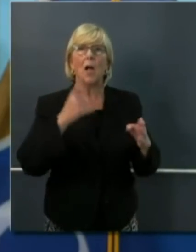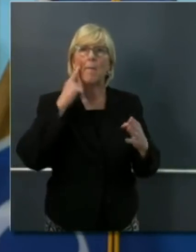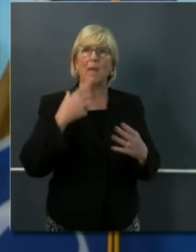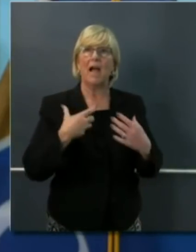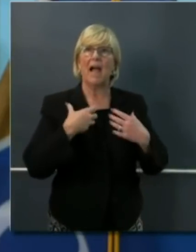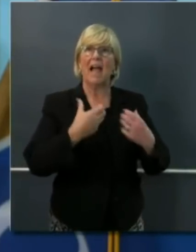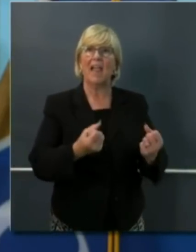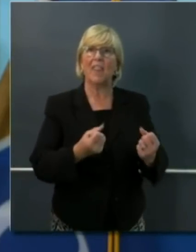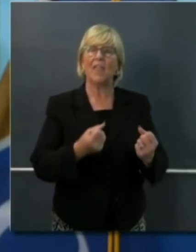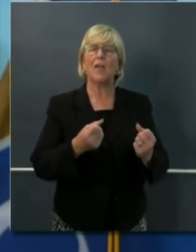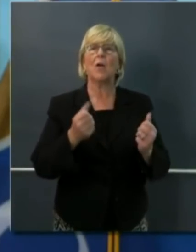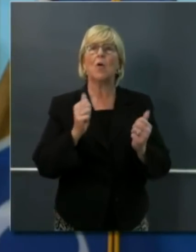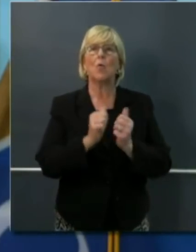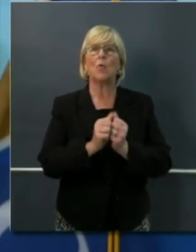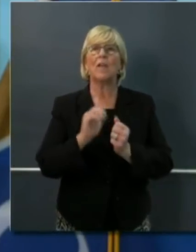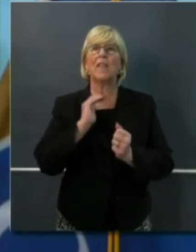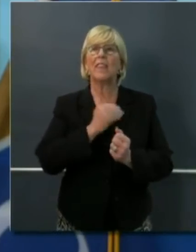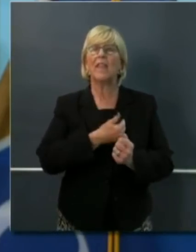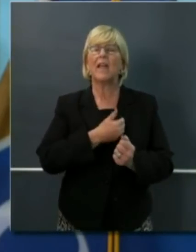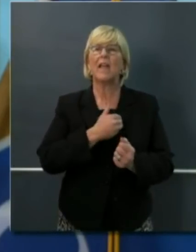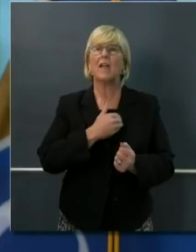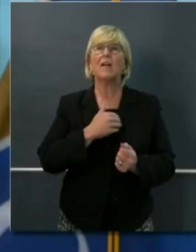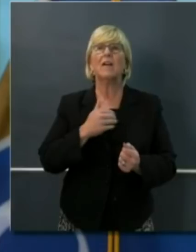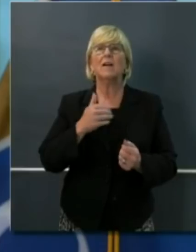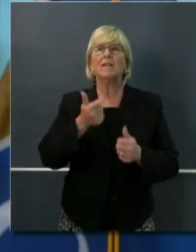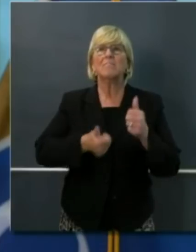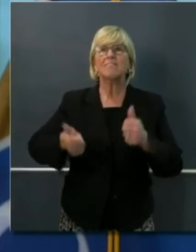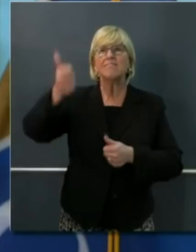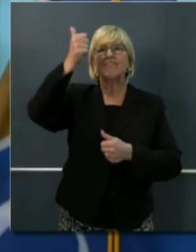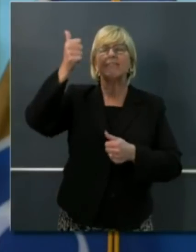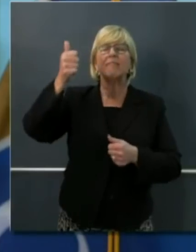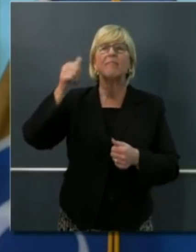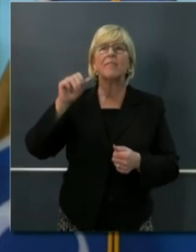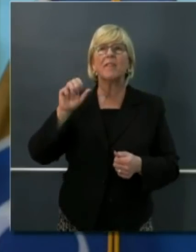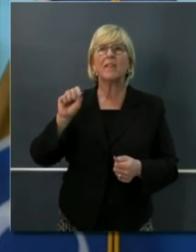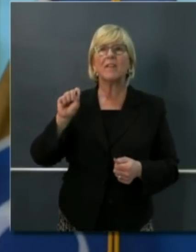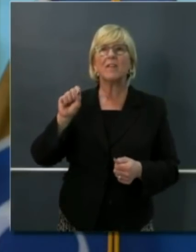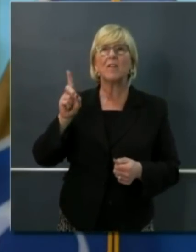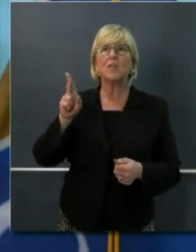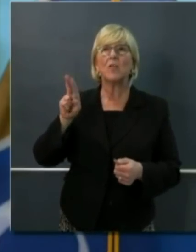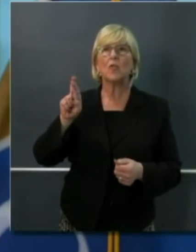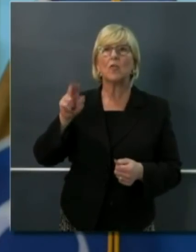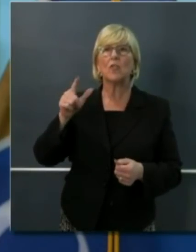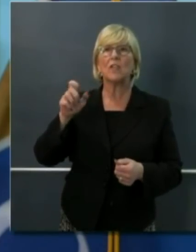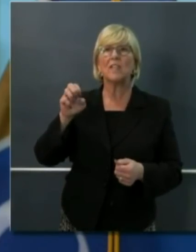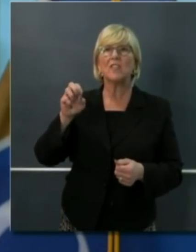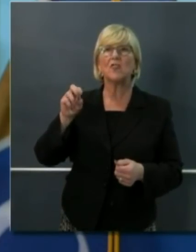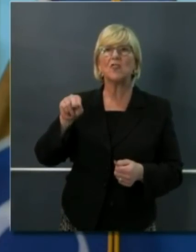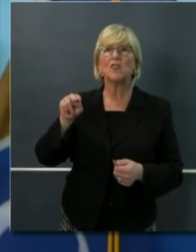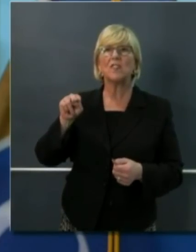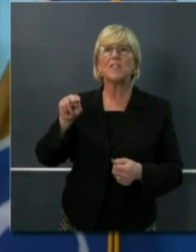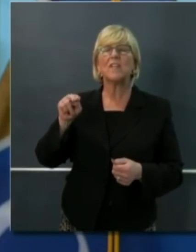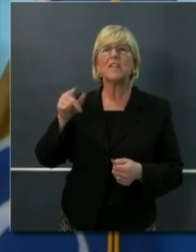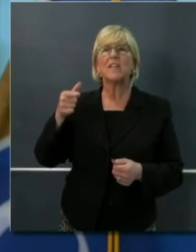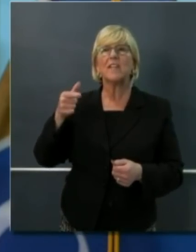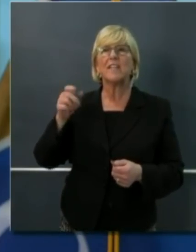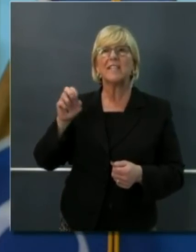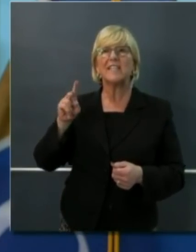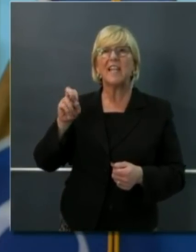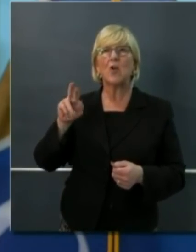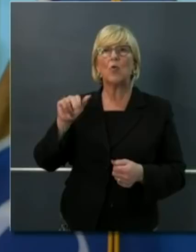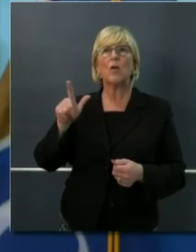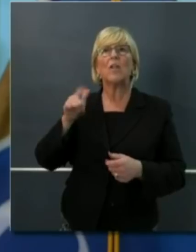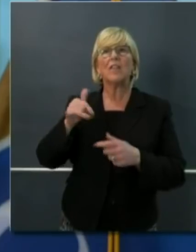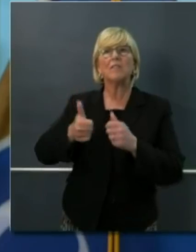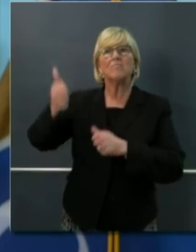weeks ago with our Surgeon General, Nadine Burke-Harris, specific guidelines and playbooks that were targeted to the mental health needs,